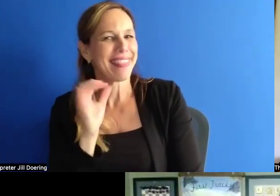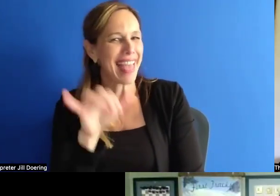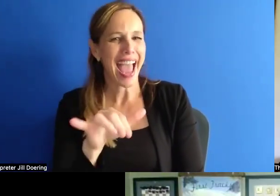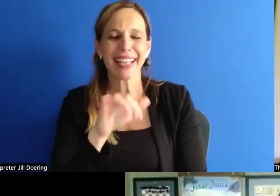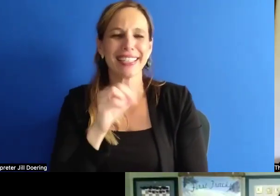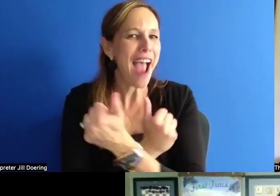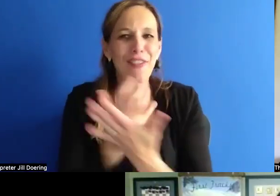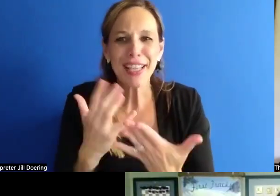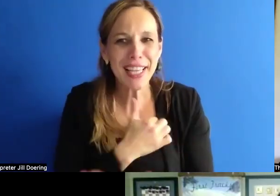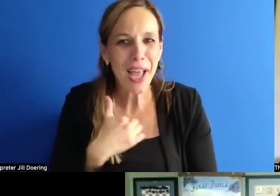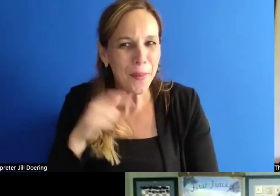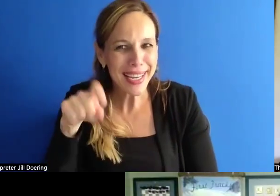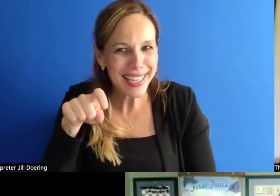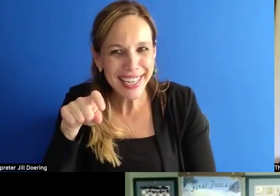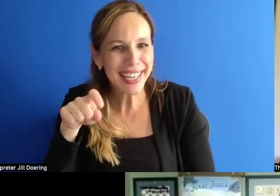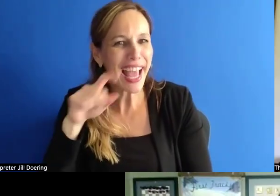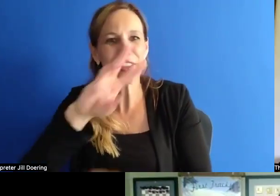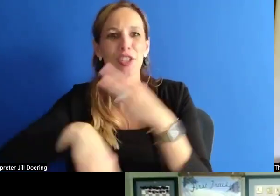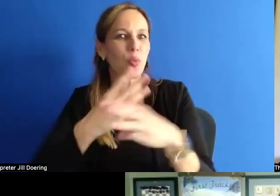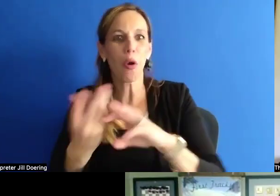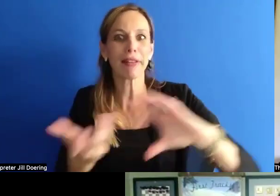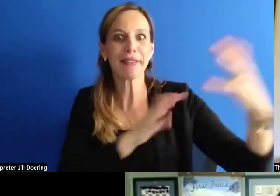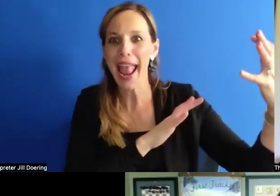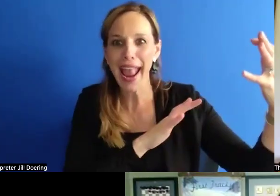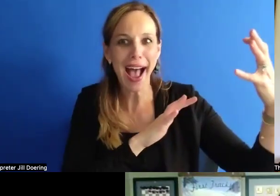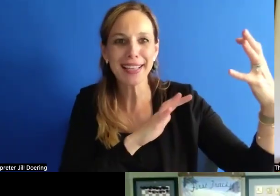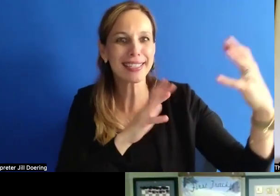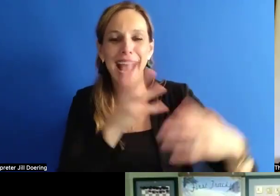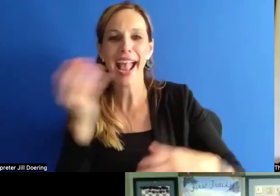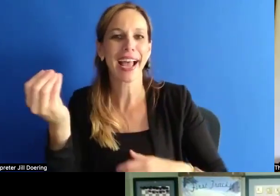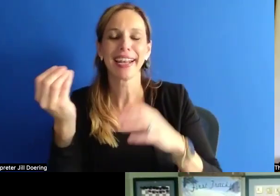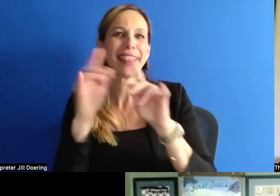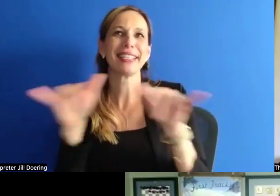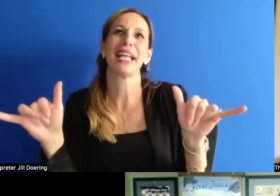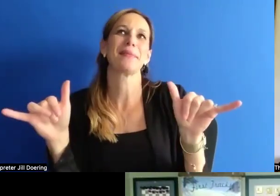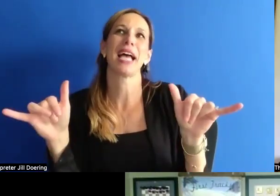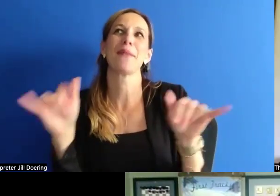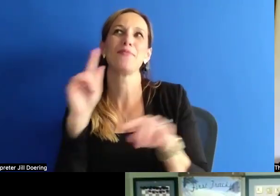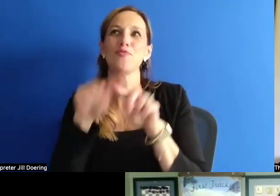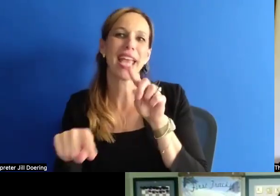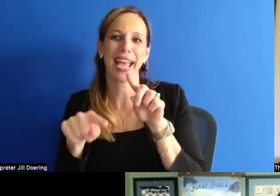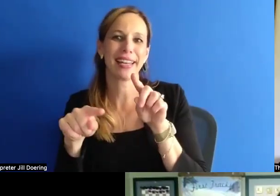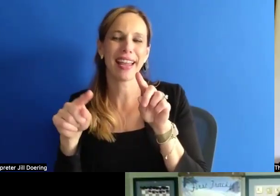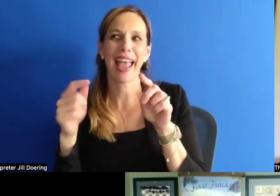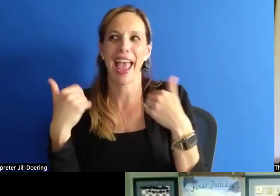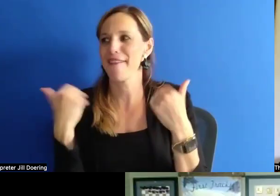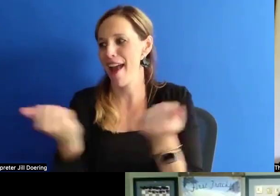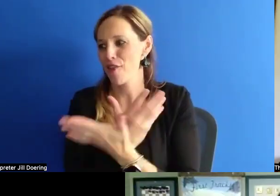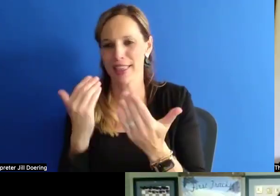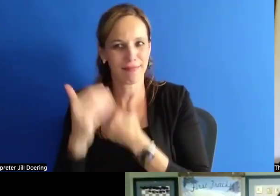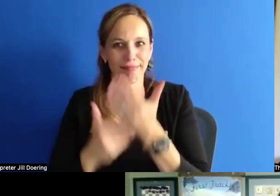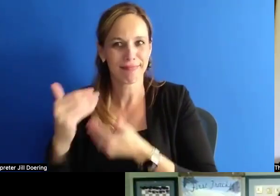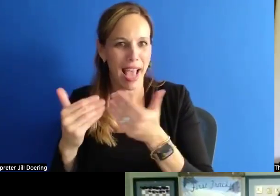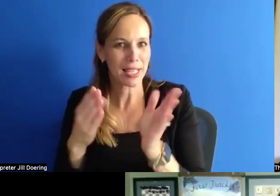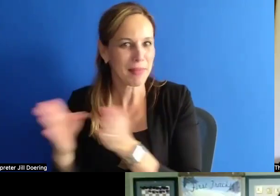need. You know what I mean? When there's just this world of chaos and things, can't always go as planned. You know that a Hallmark movie